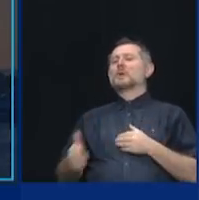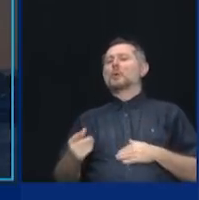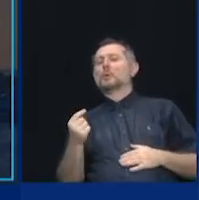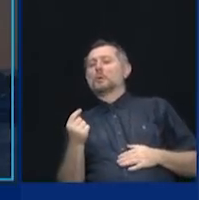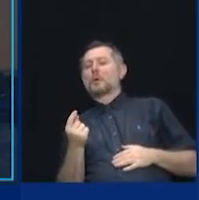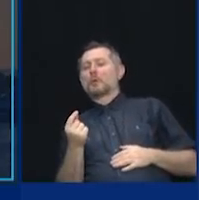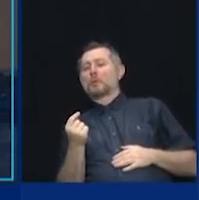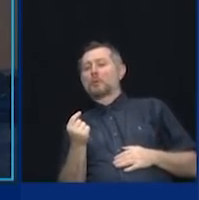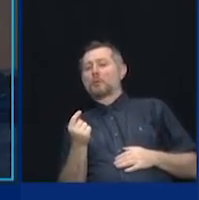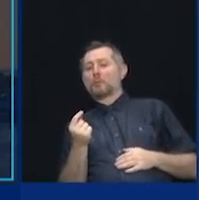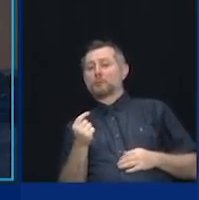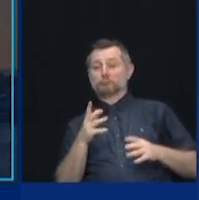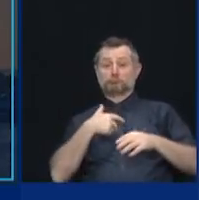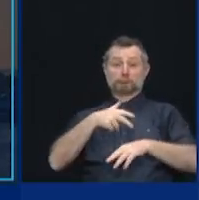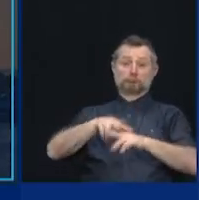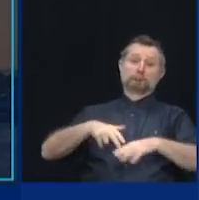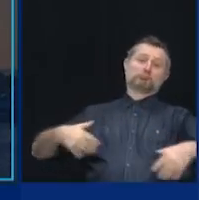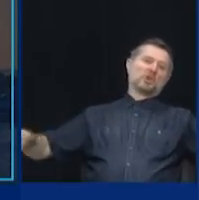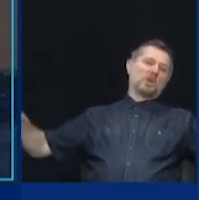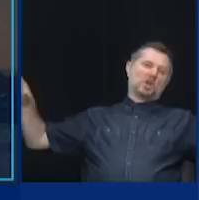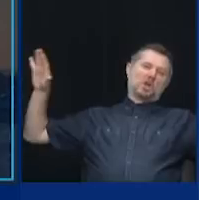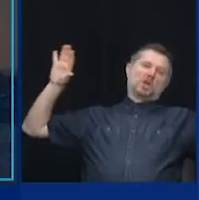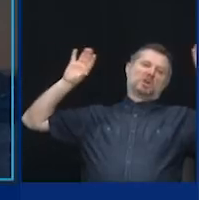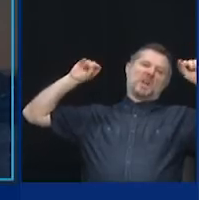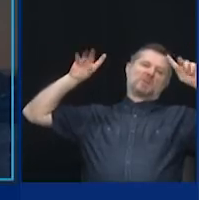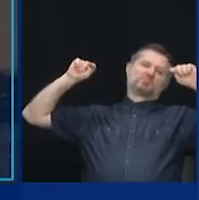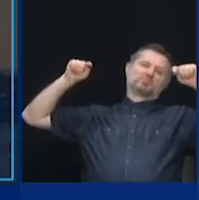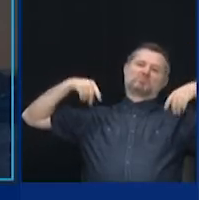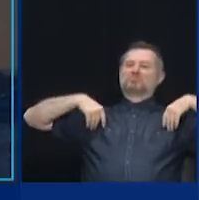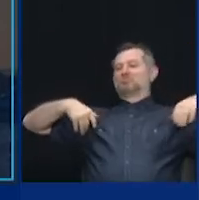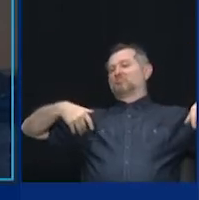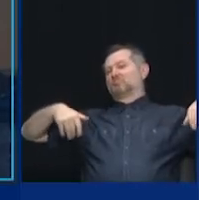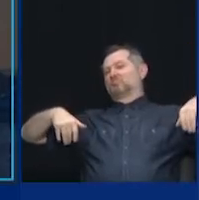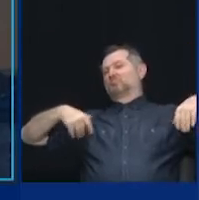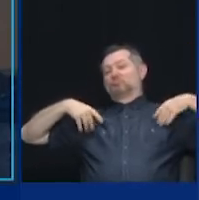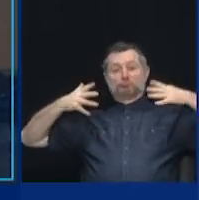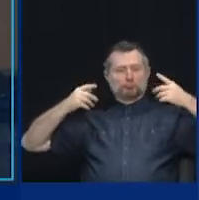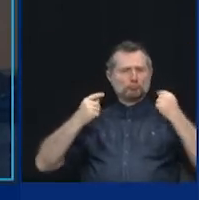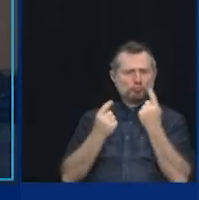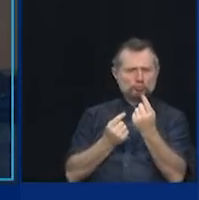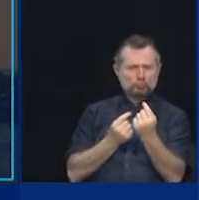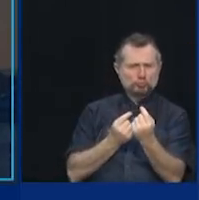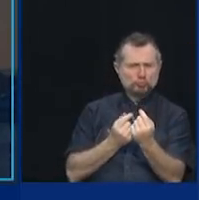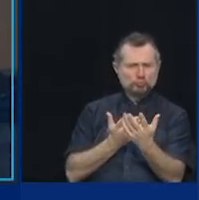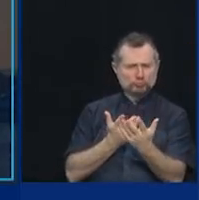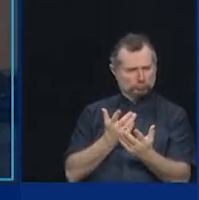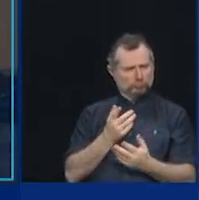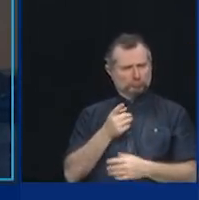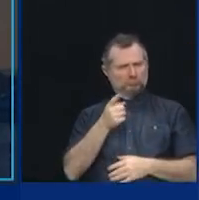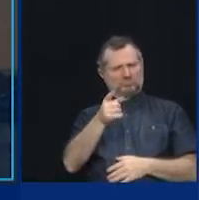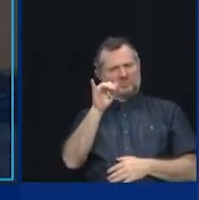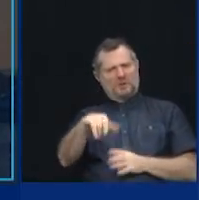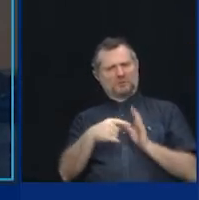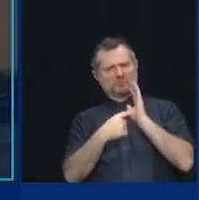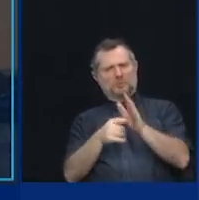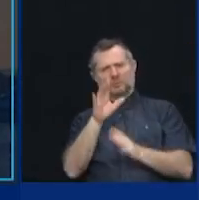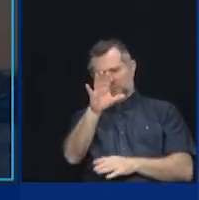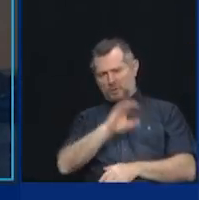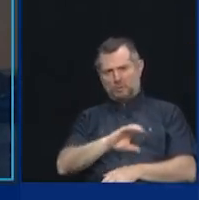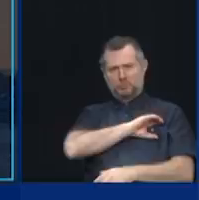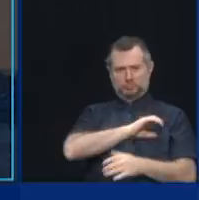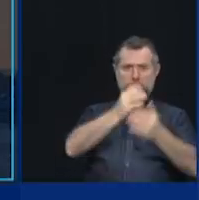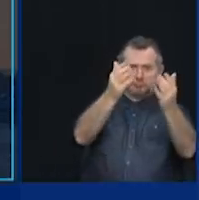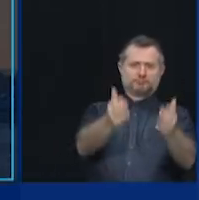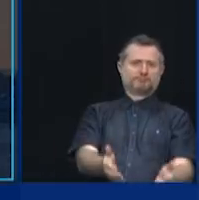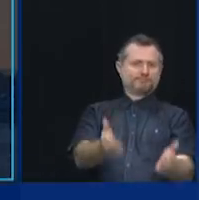get knocked flat on your back? What do you do? And that defines you in life. That moment defines